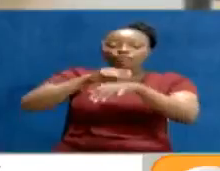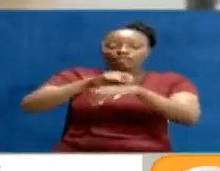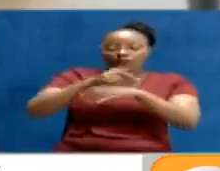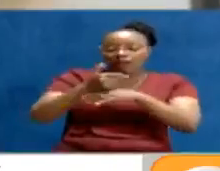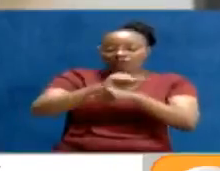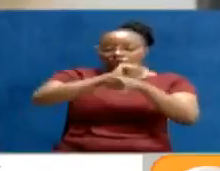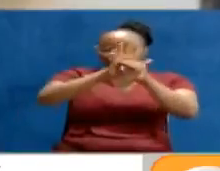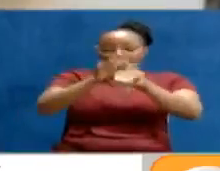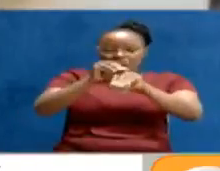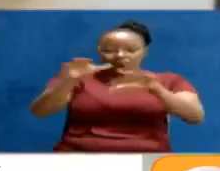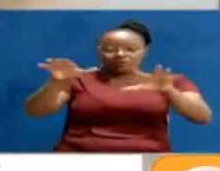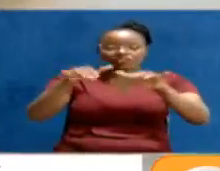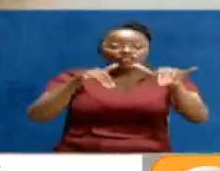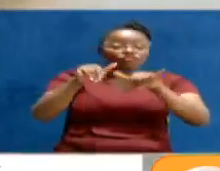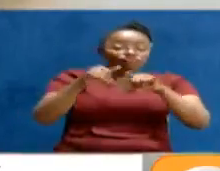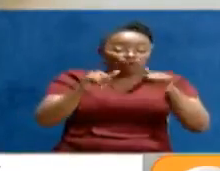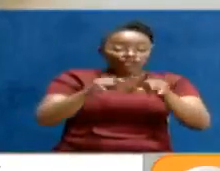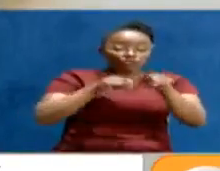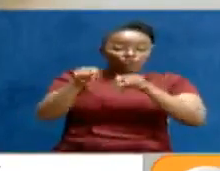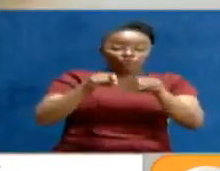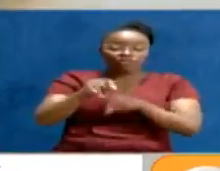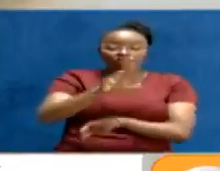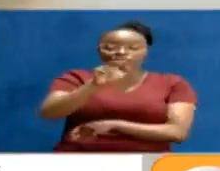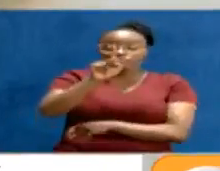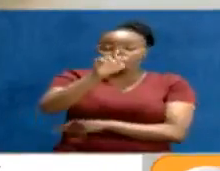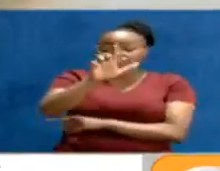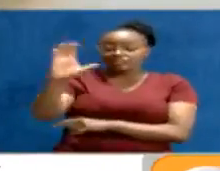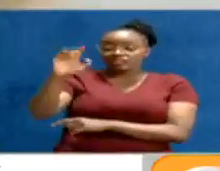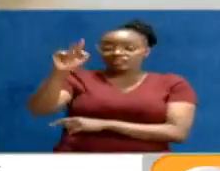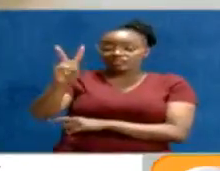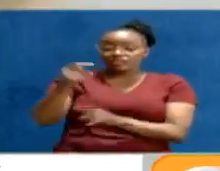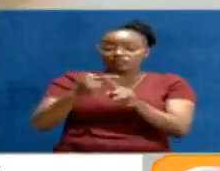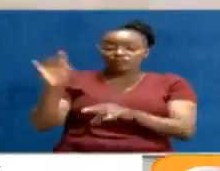SARS-CoV-2 virus is halted. Raquel Mwangangi, Citizen TV, Nairobi.